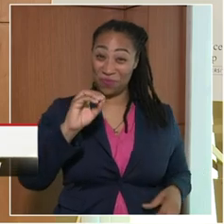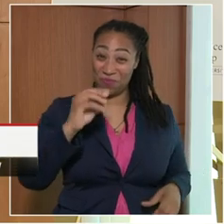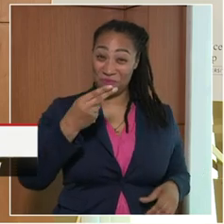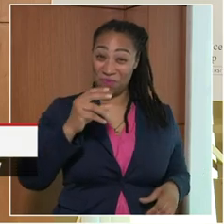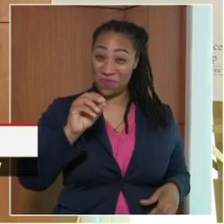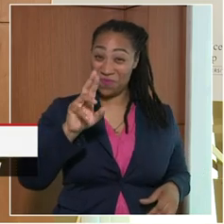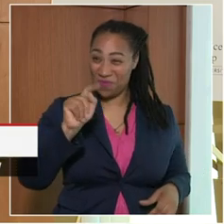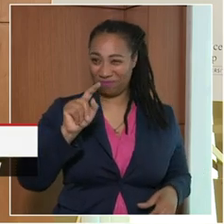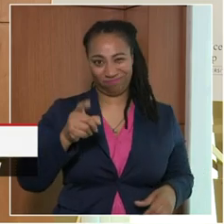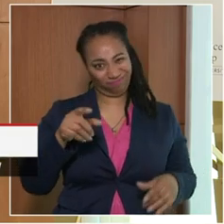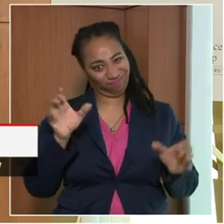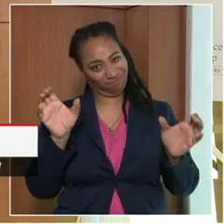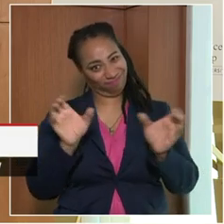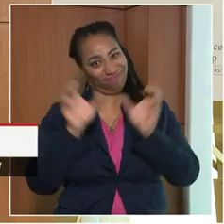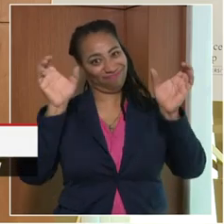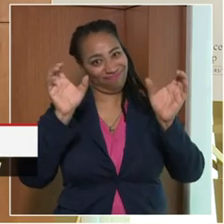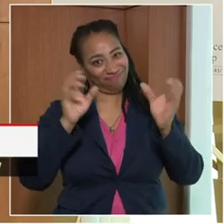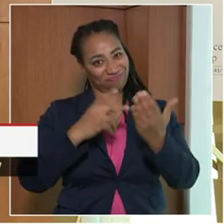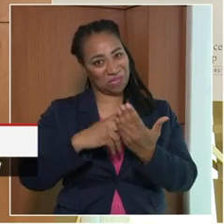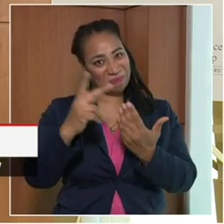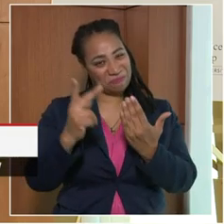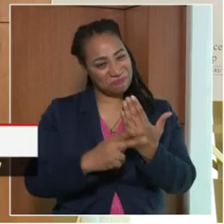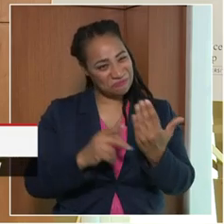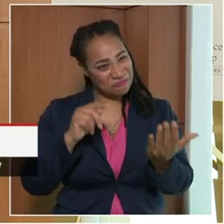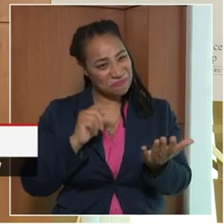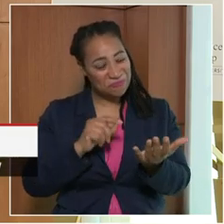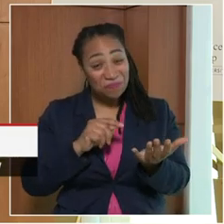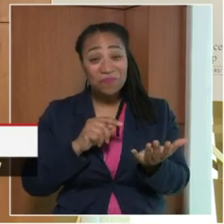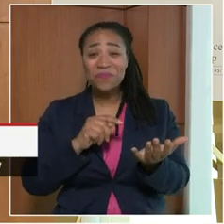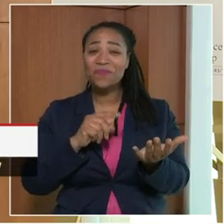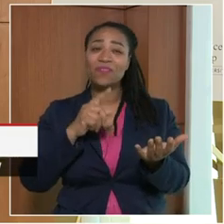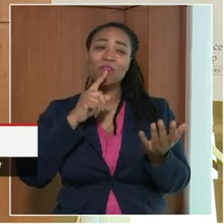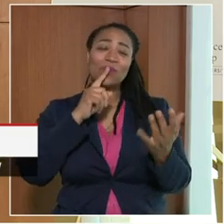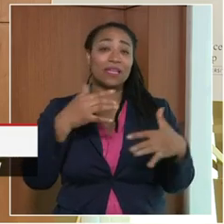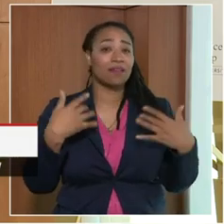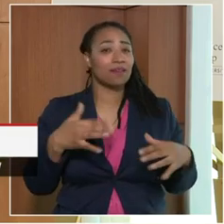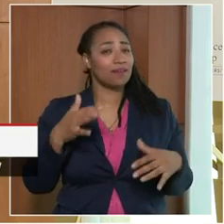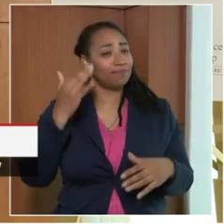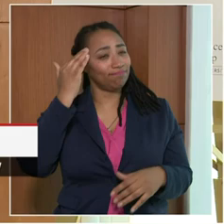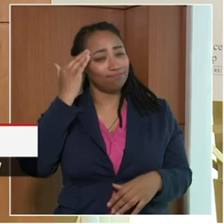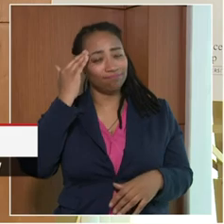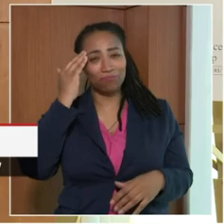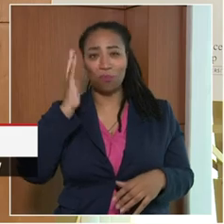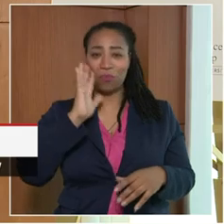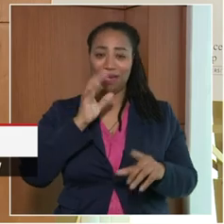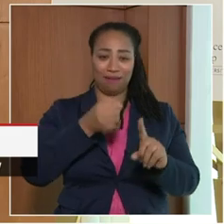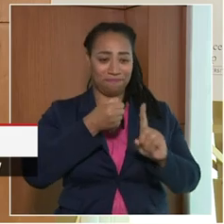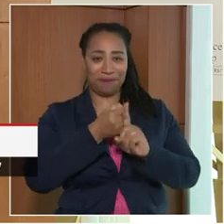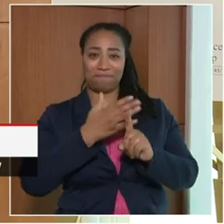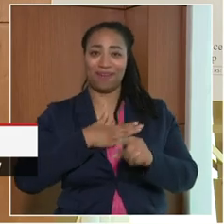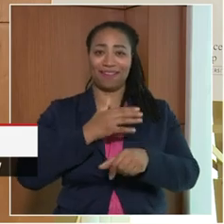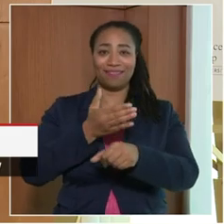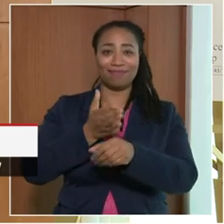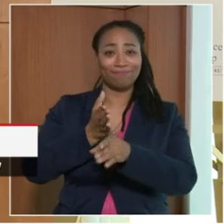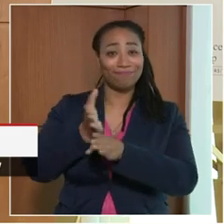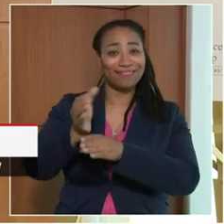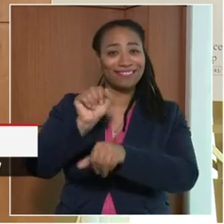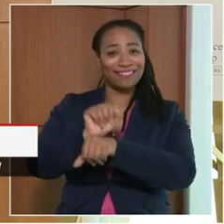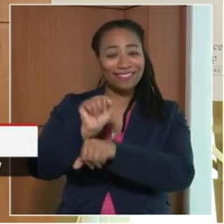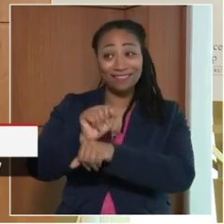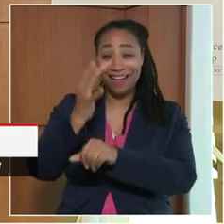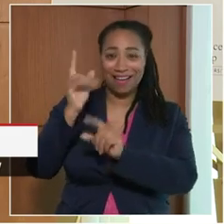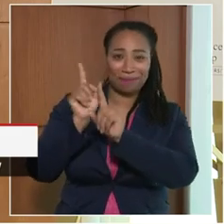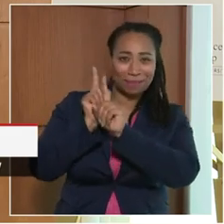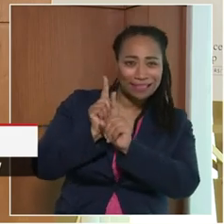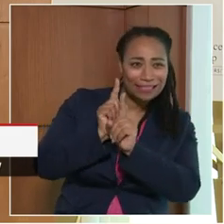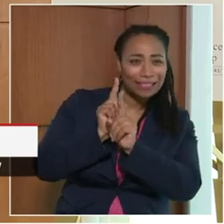program will serve as a transformative step in our careers by providing leadership, mentorship, collaboration, and cutting-edge